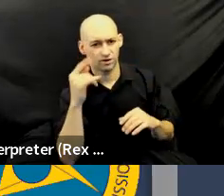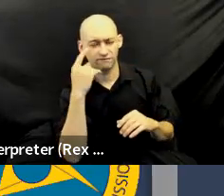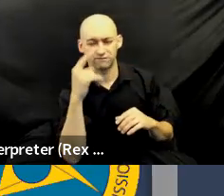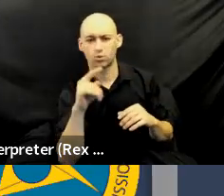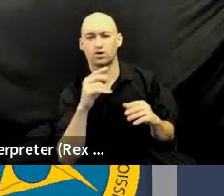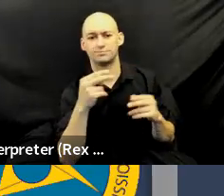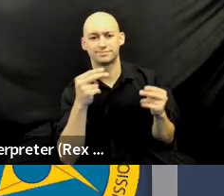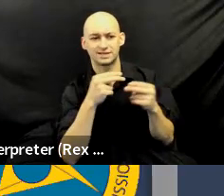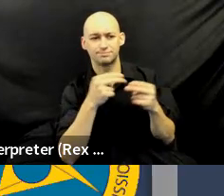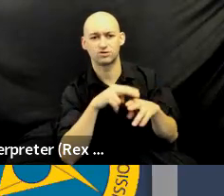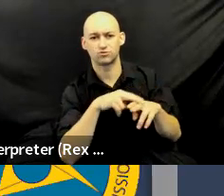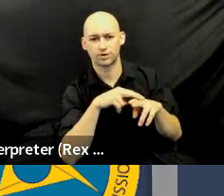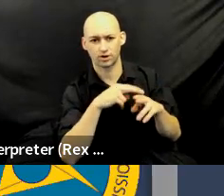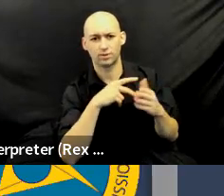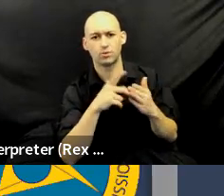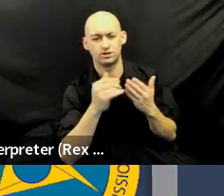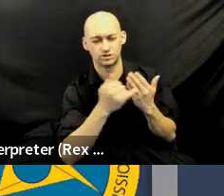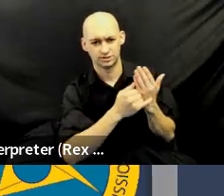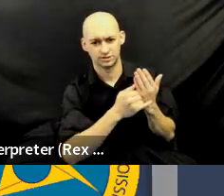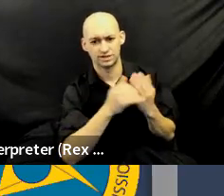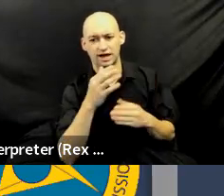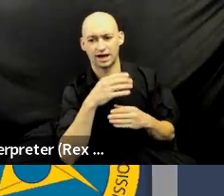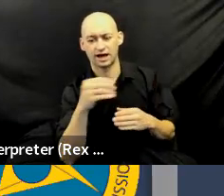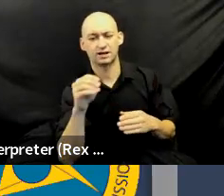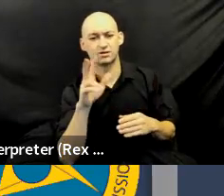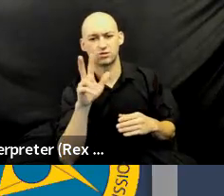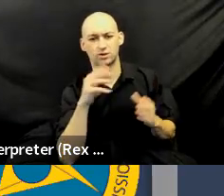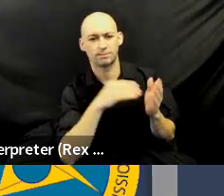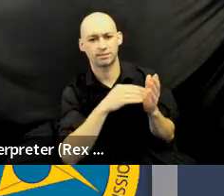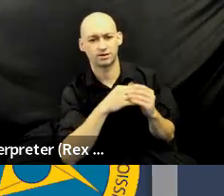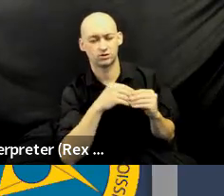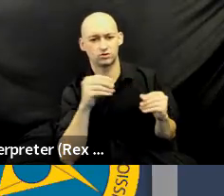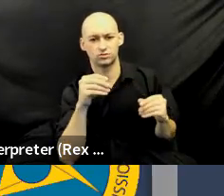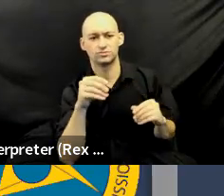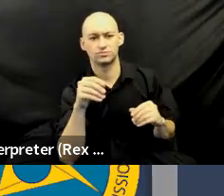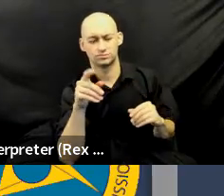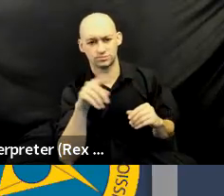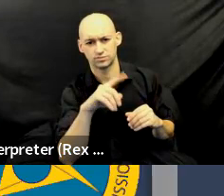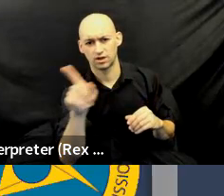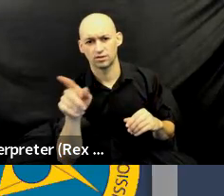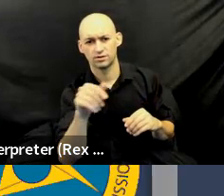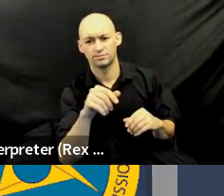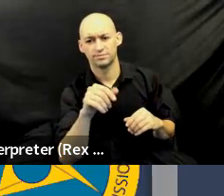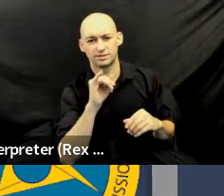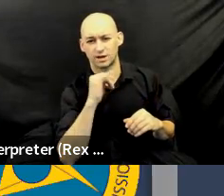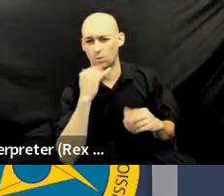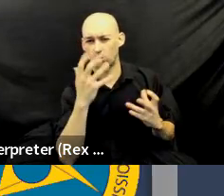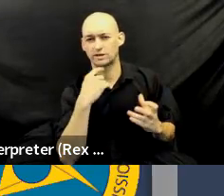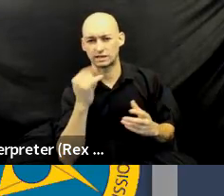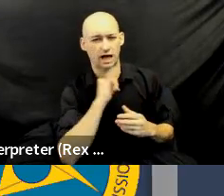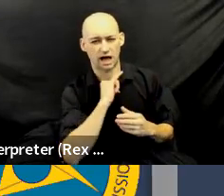for California, and then the $3 billion to Brightline West. So I'm gonna say that I brought the money to